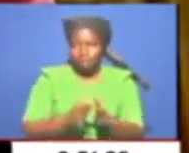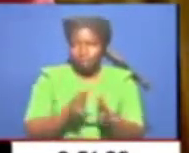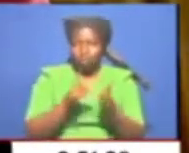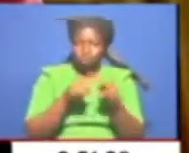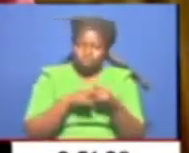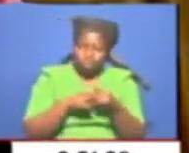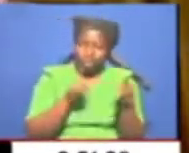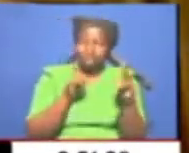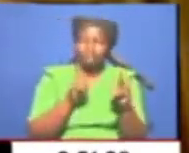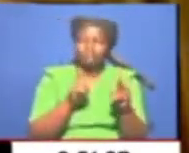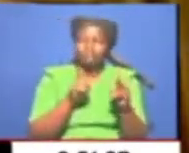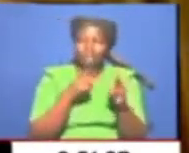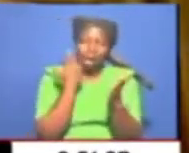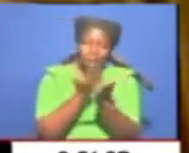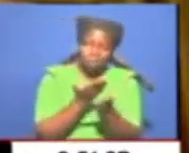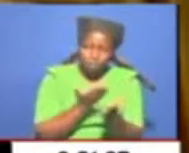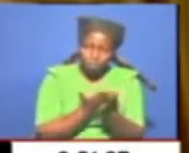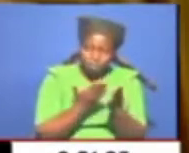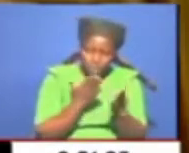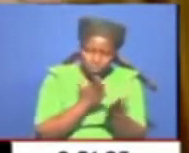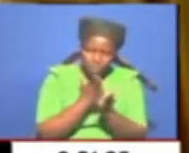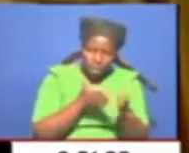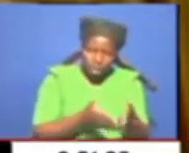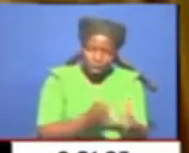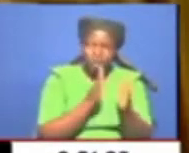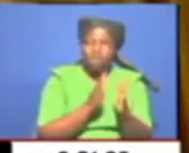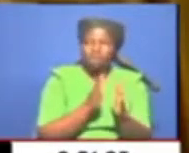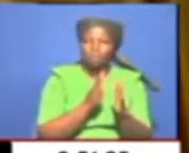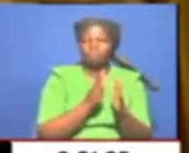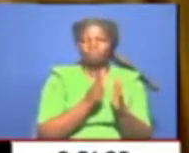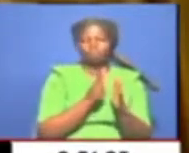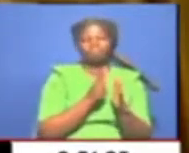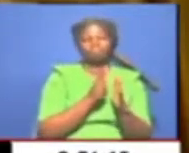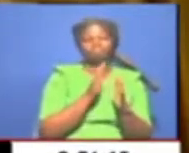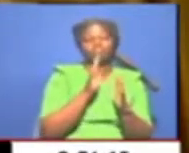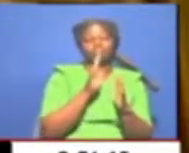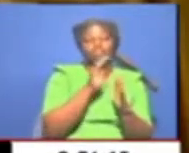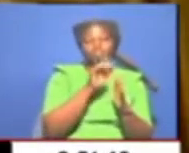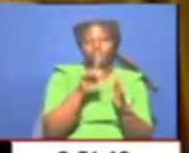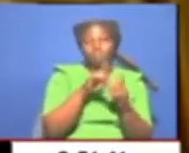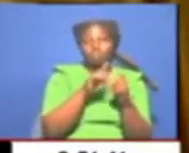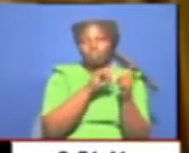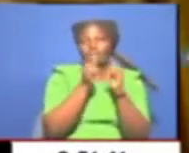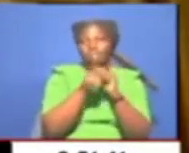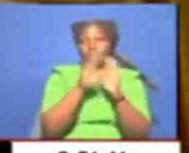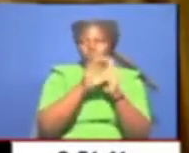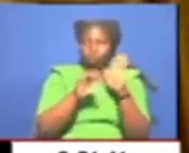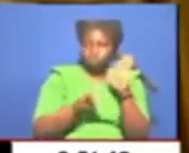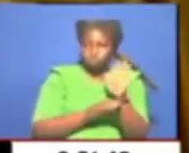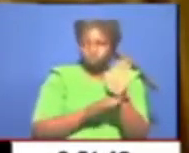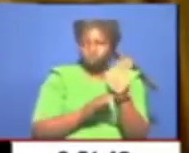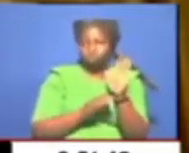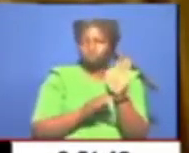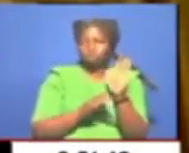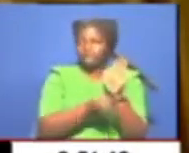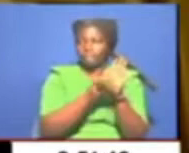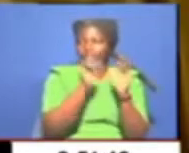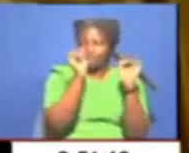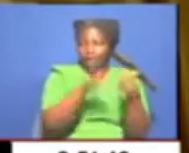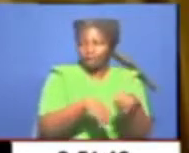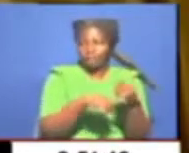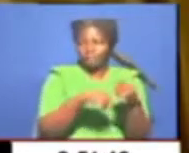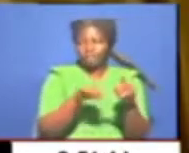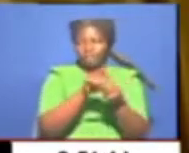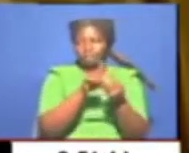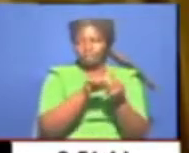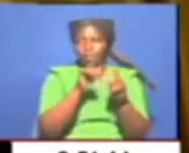a proposal by way of a popular initiative to amend the Constitution, he can, as a citizen. What Article 2,